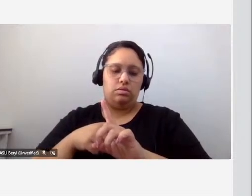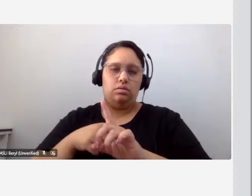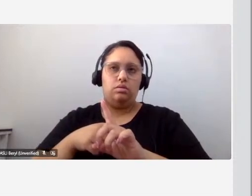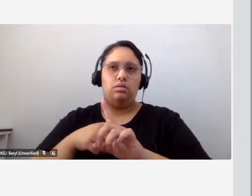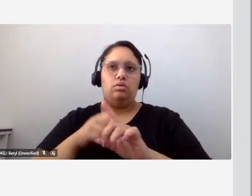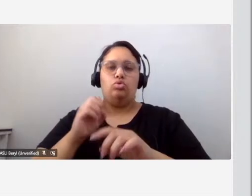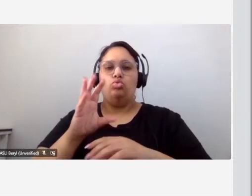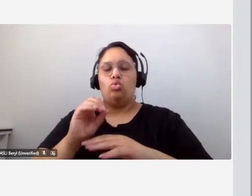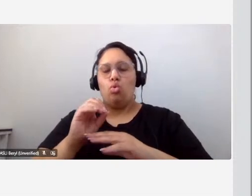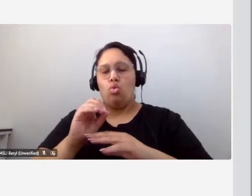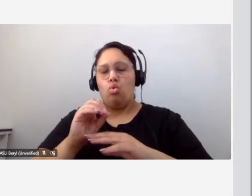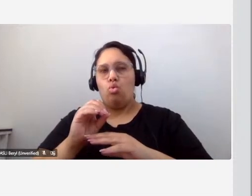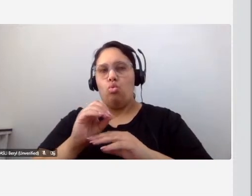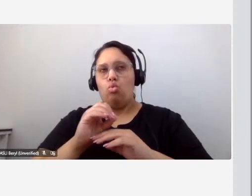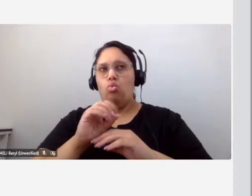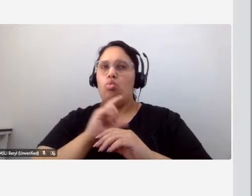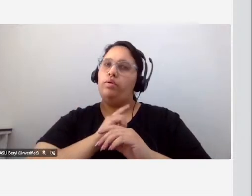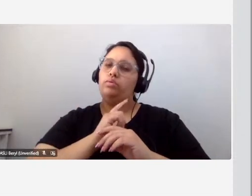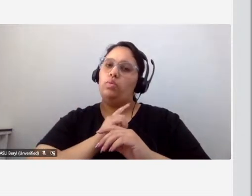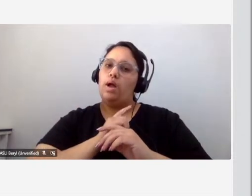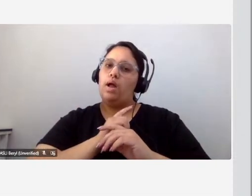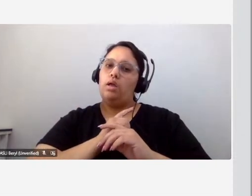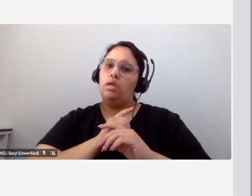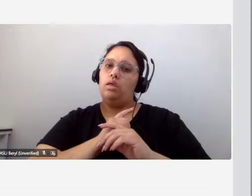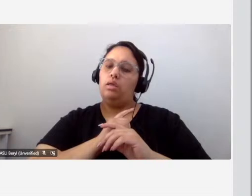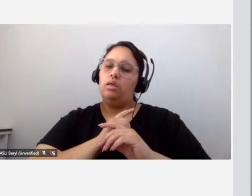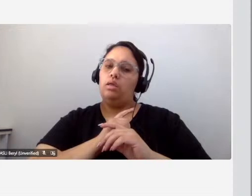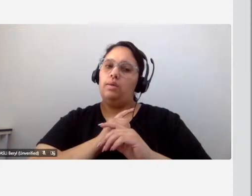So therefore we